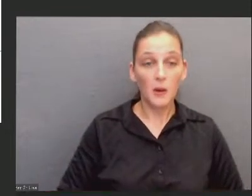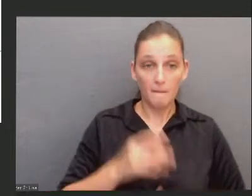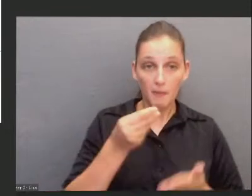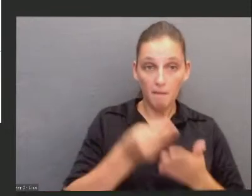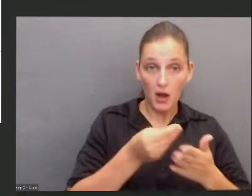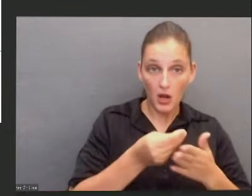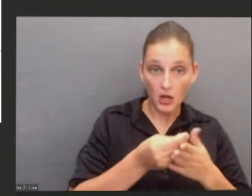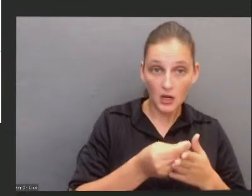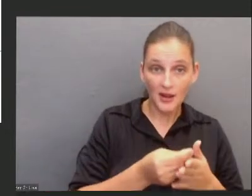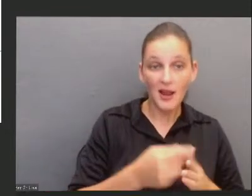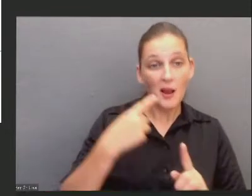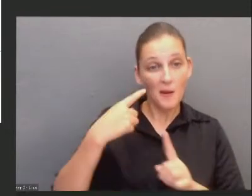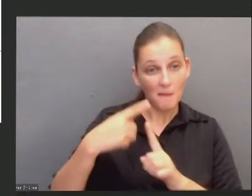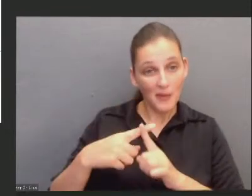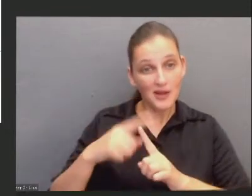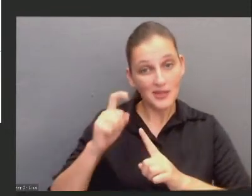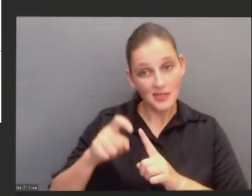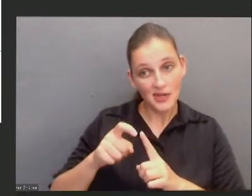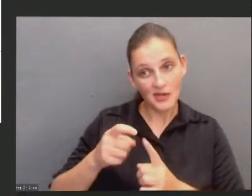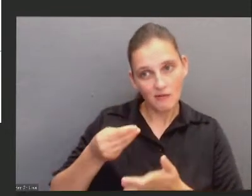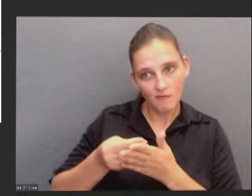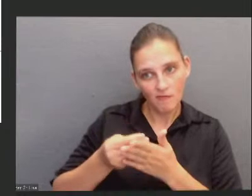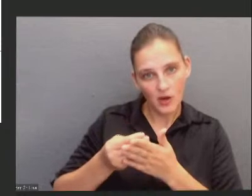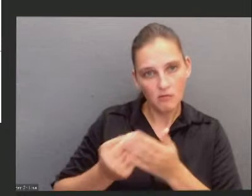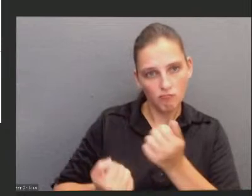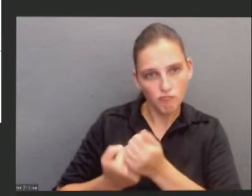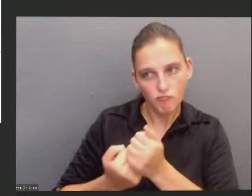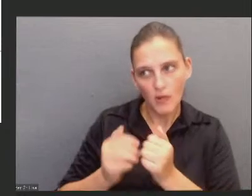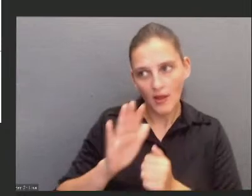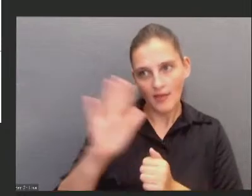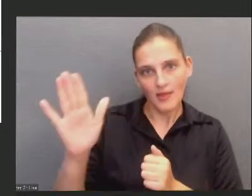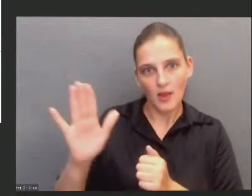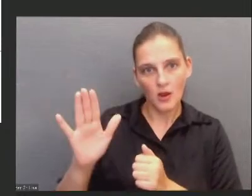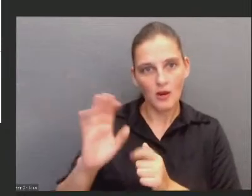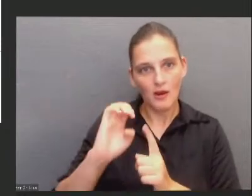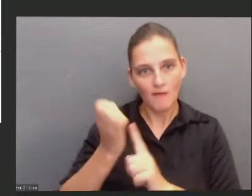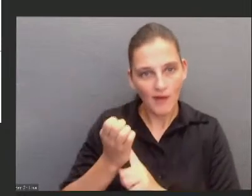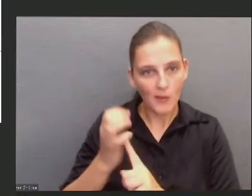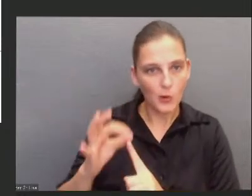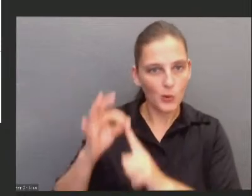support the unique environmental health concerns of indigenous peoples.